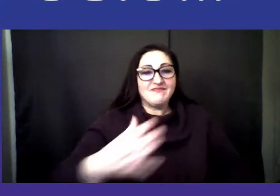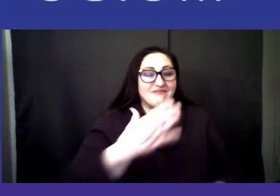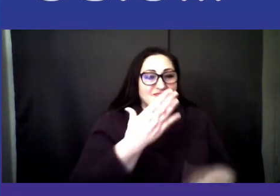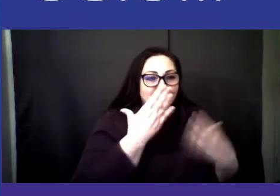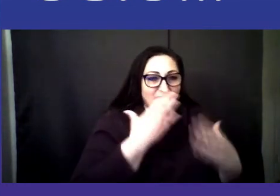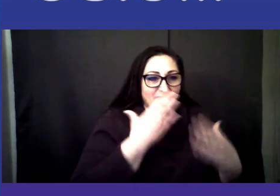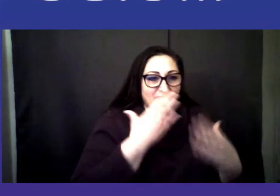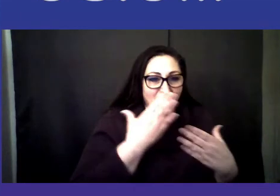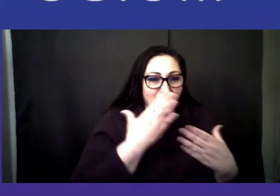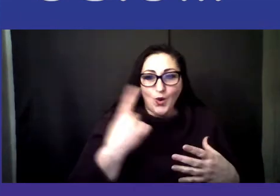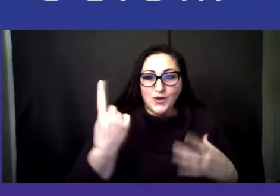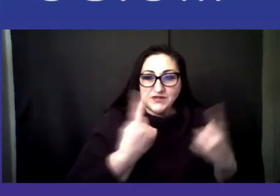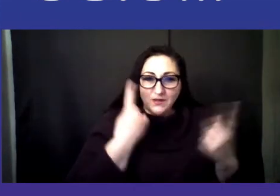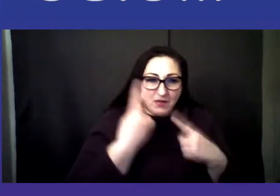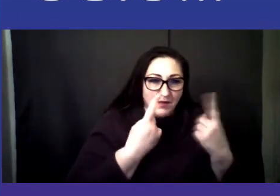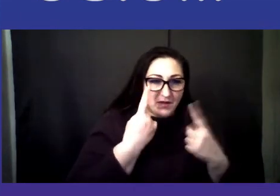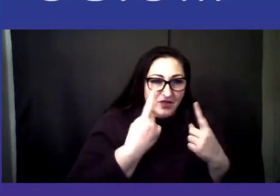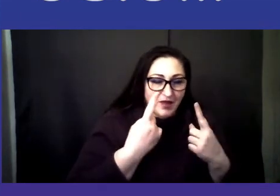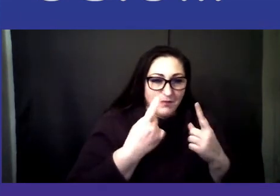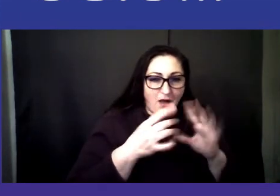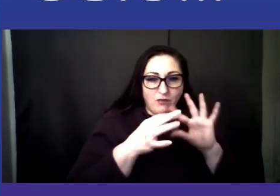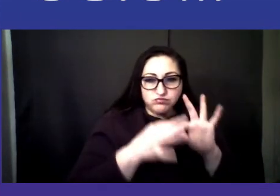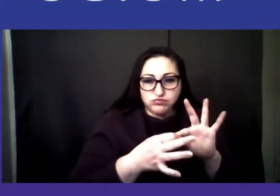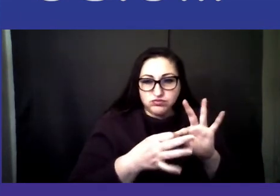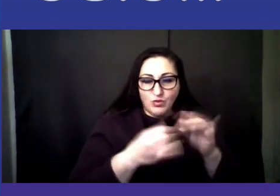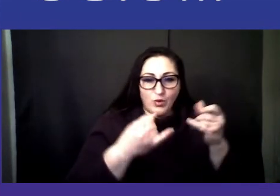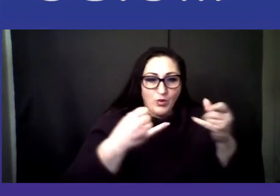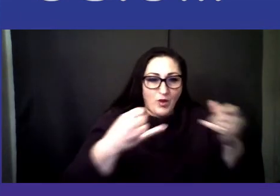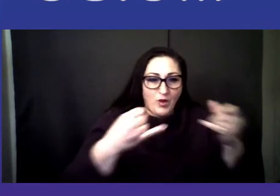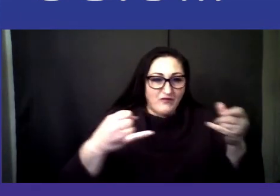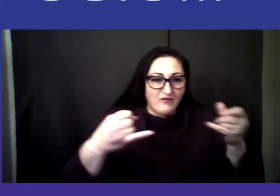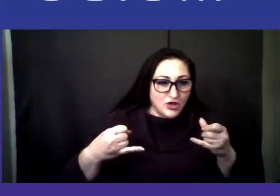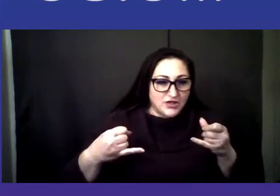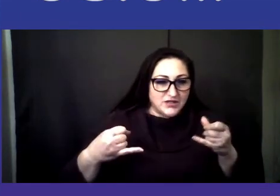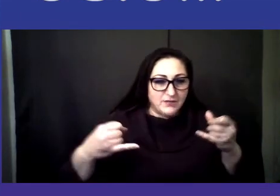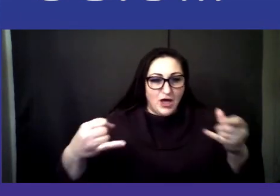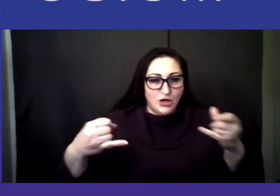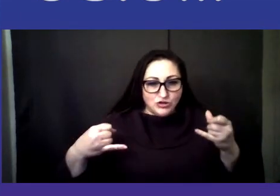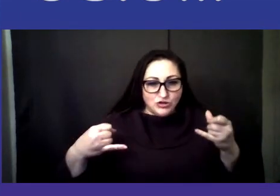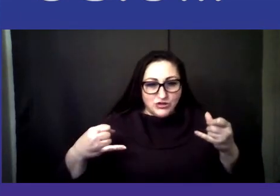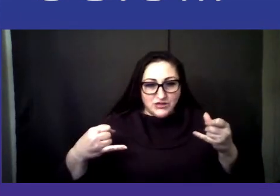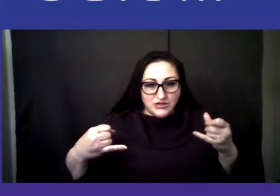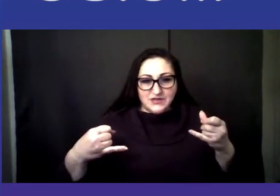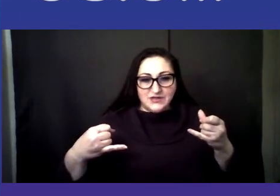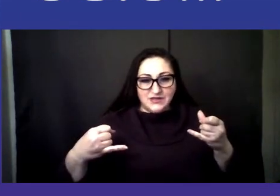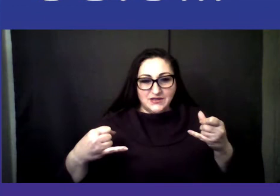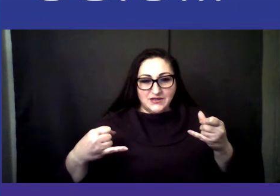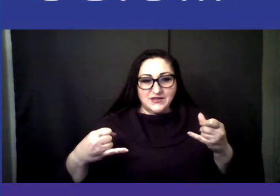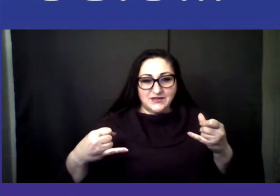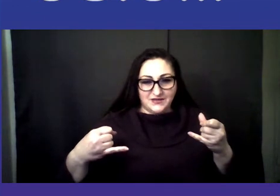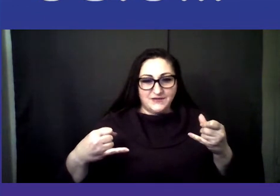Something that I've been thinking about, like in terms of these notion of borders and boundaries and margins, is